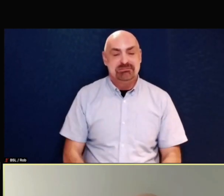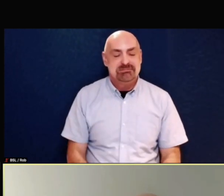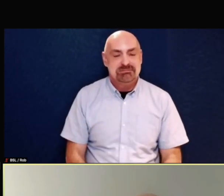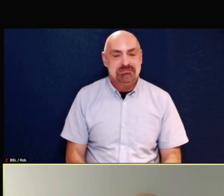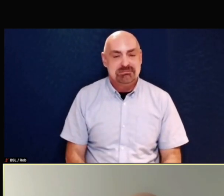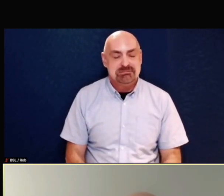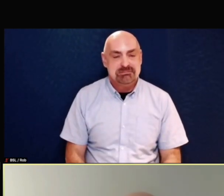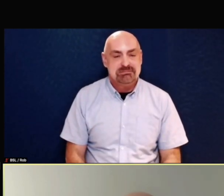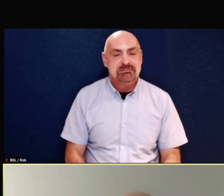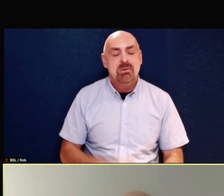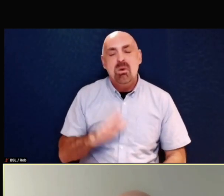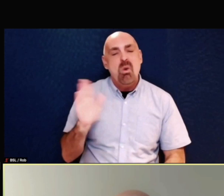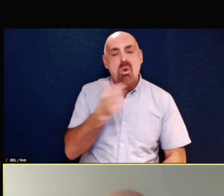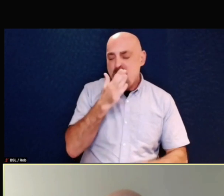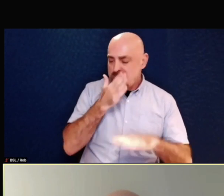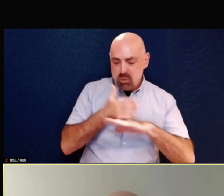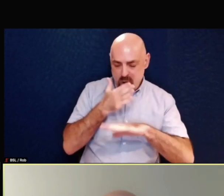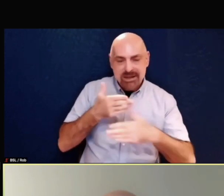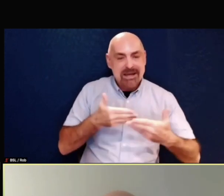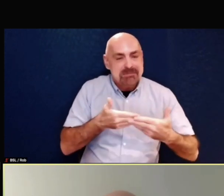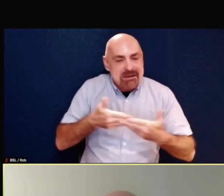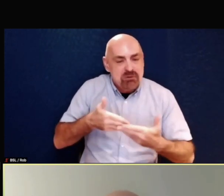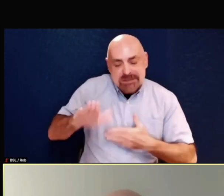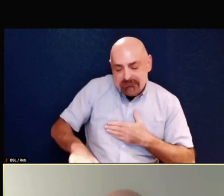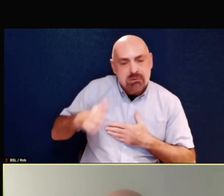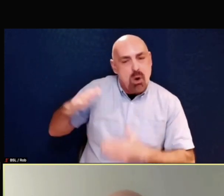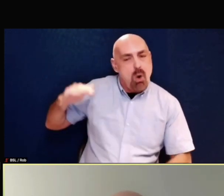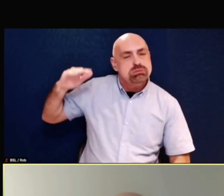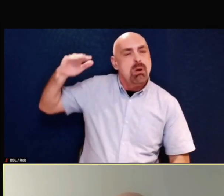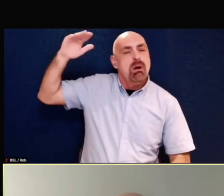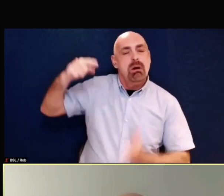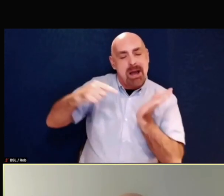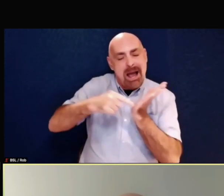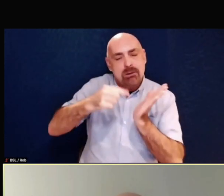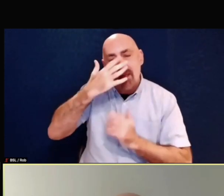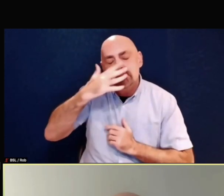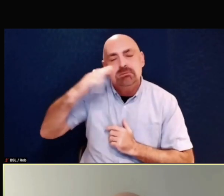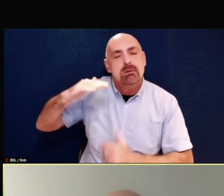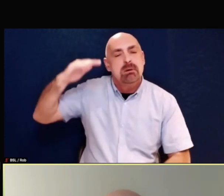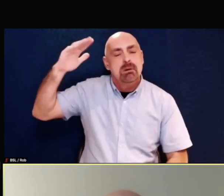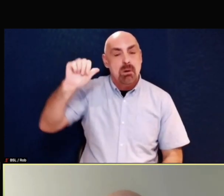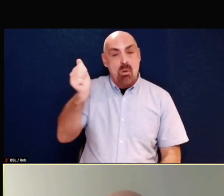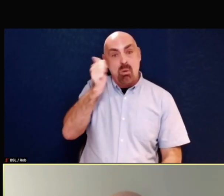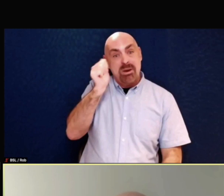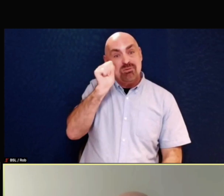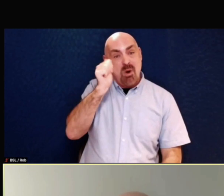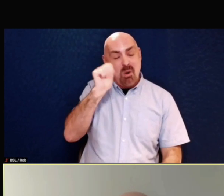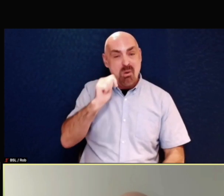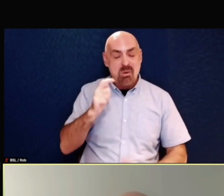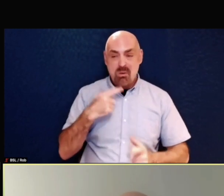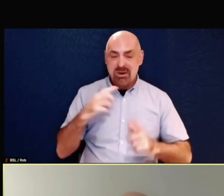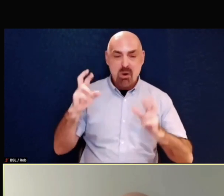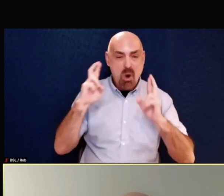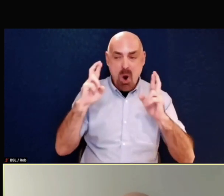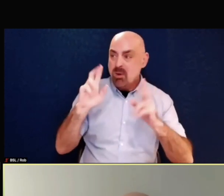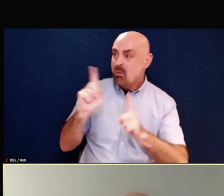of us who work with not only infants, but also older children and adolescents, I guess, know, or at least hope, that what we do does